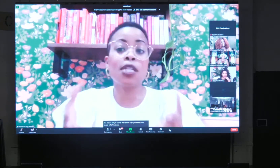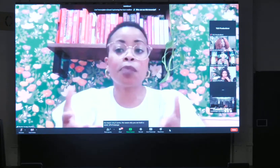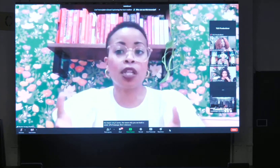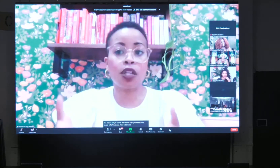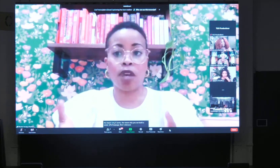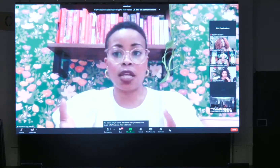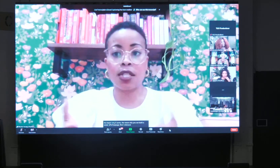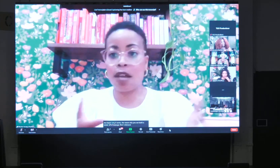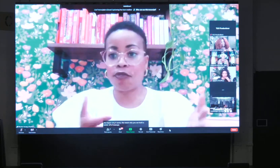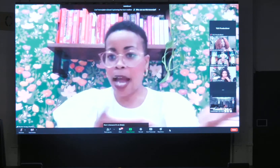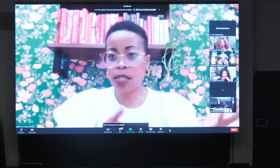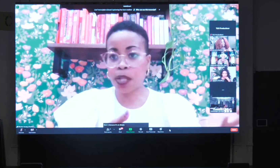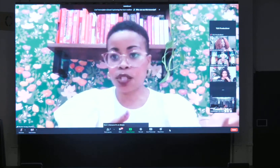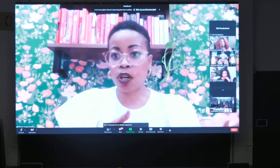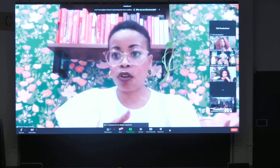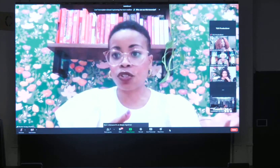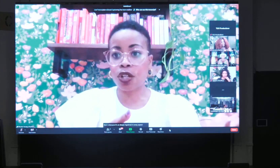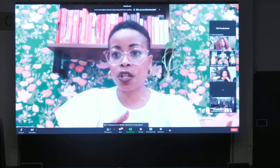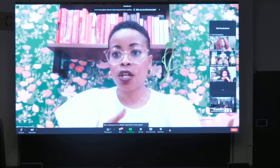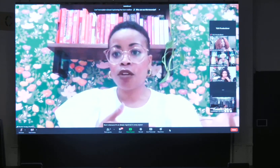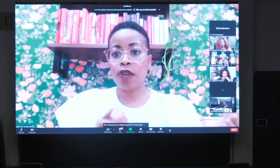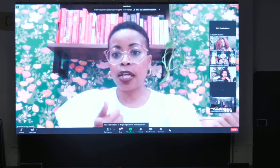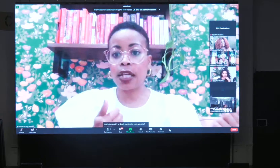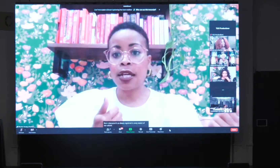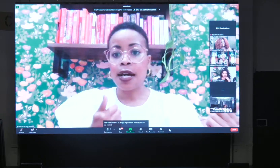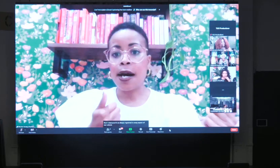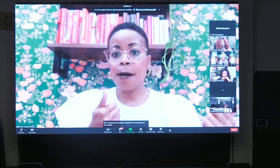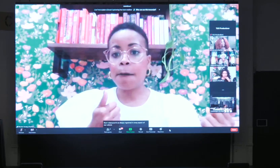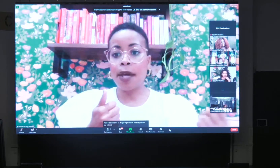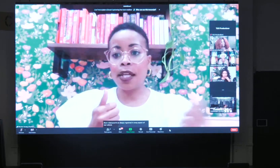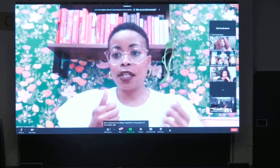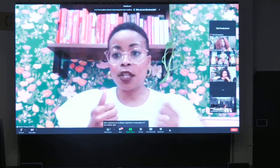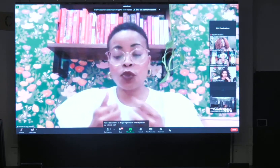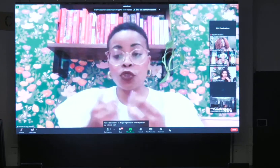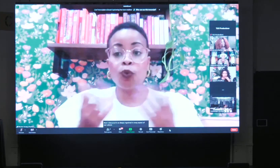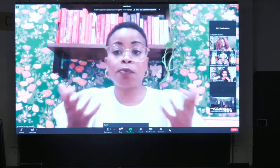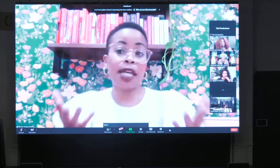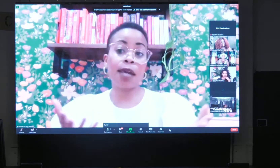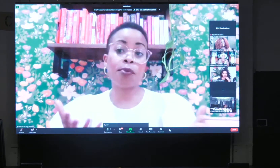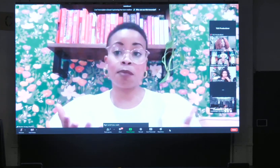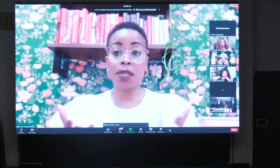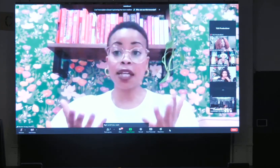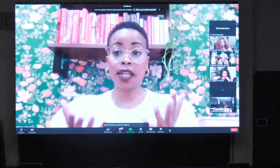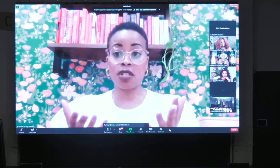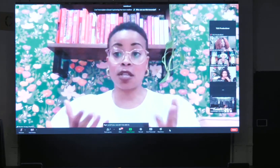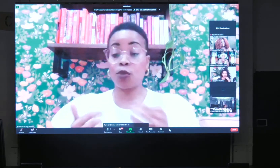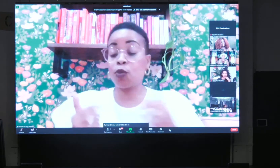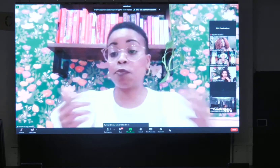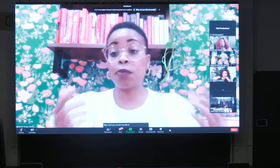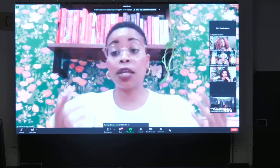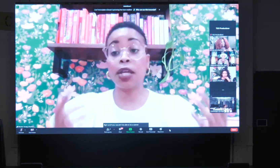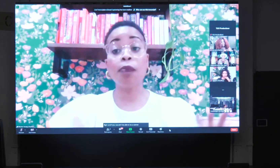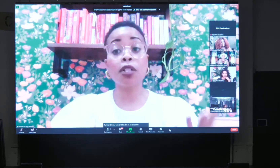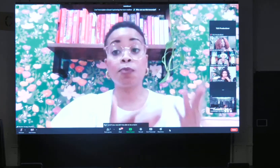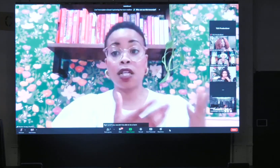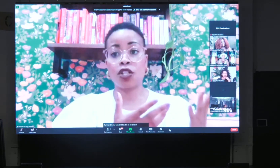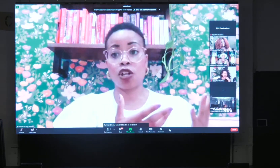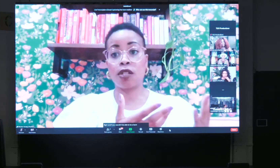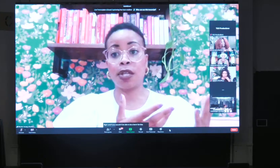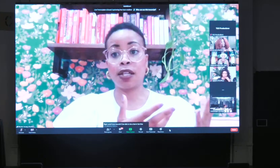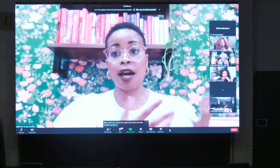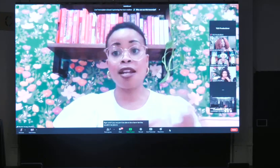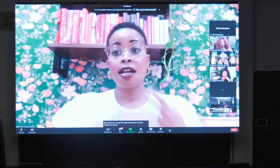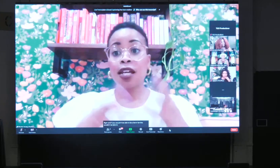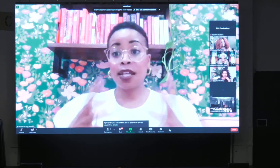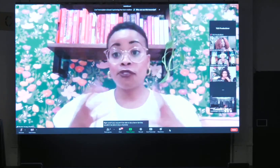it's so deeply ingrained in every aspect of our culture, right? And you wouldn't be able to be a Kevin Samuels, wouldn't be able to be a